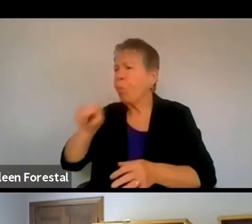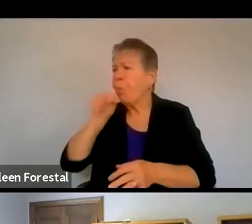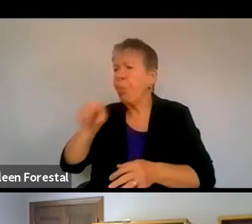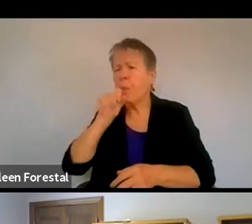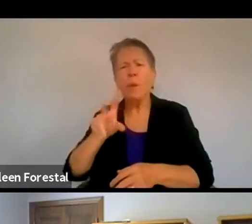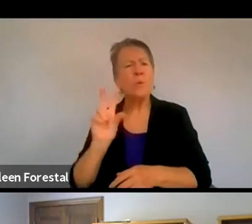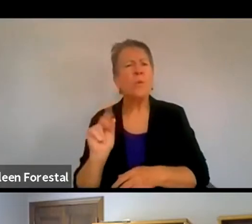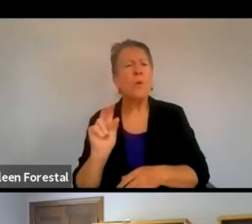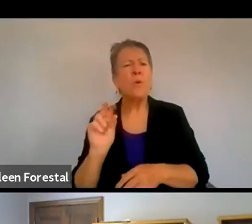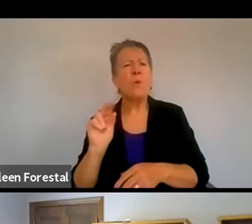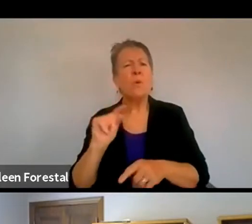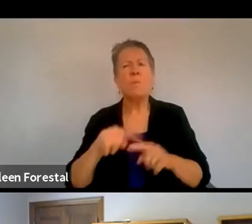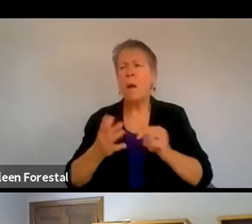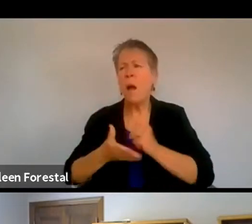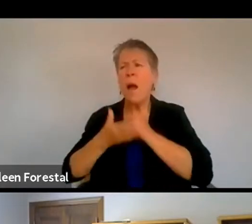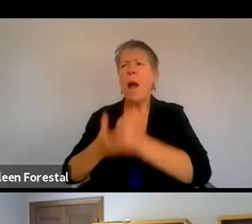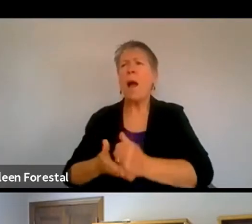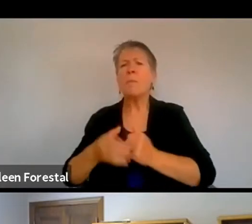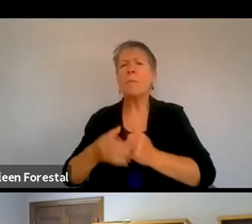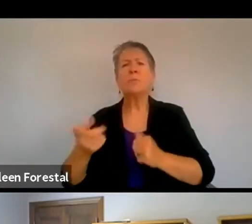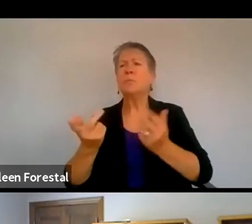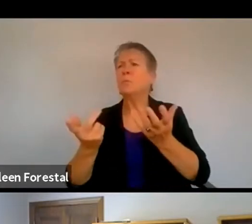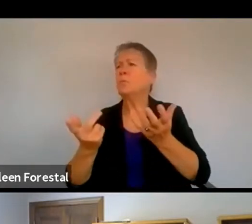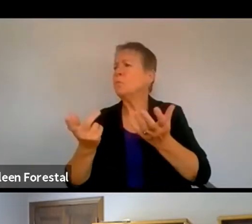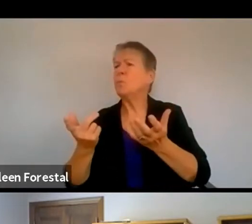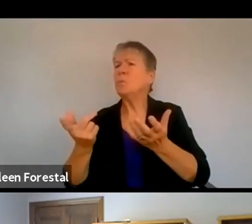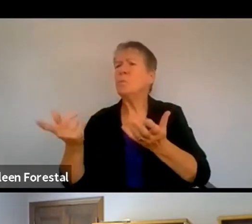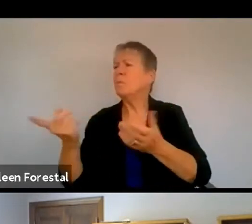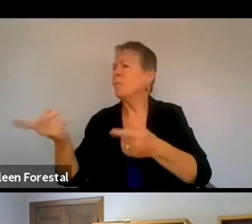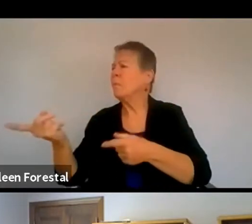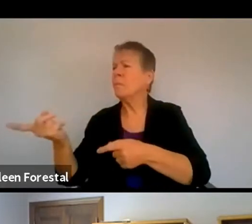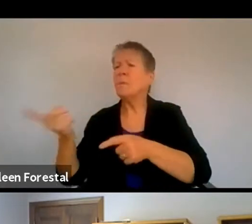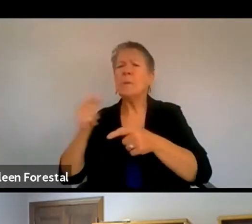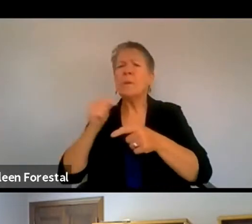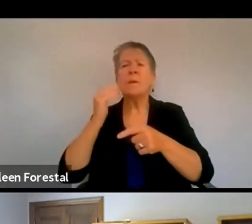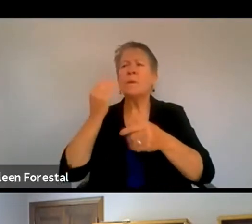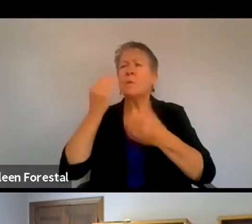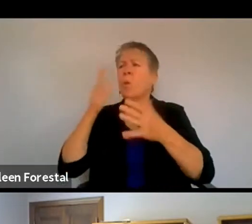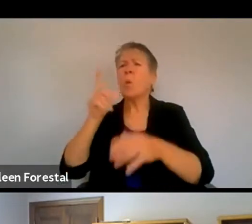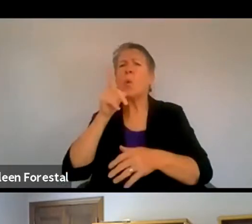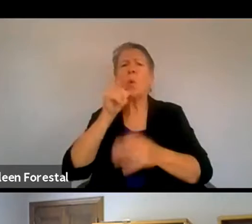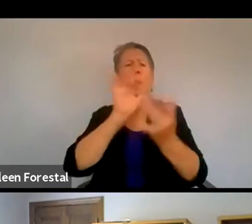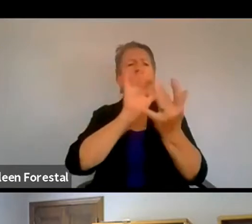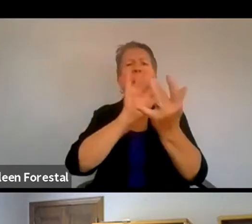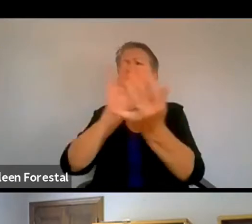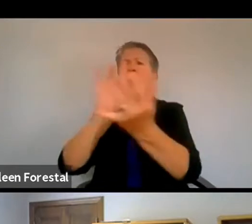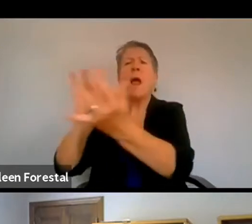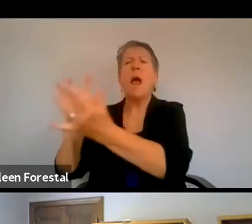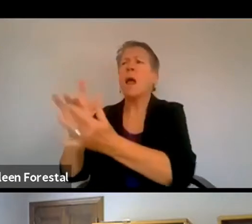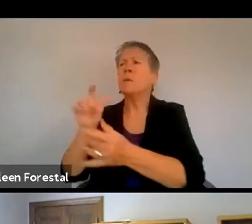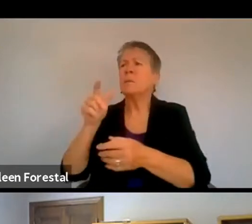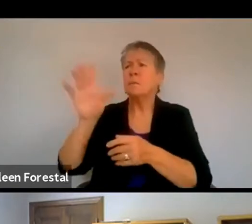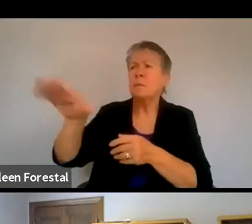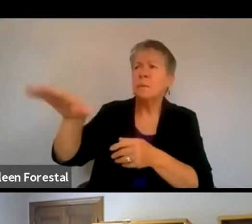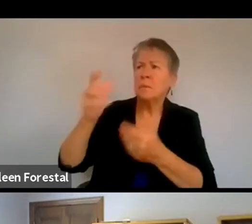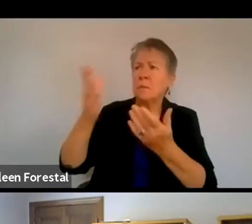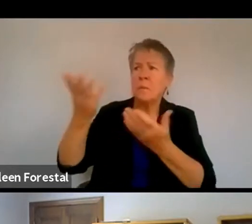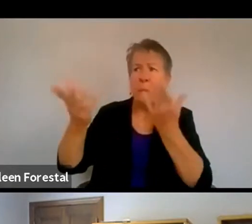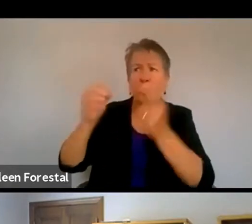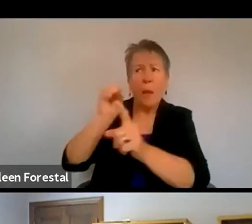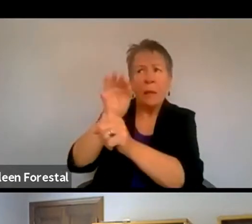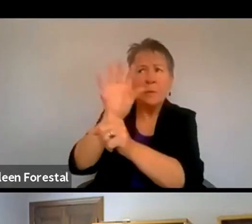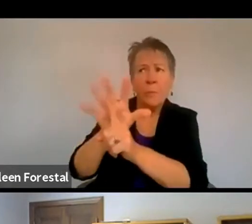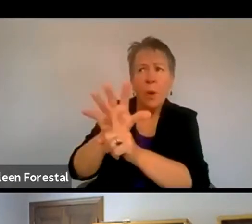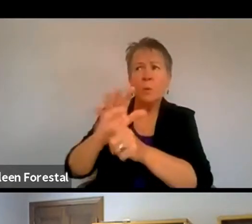exposures. So for each of us, for us all, please answer the call. Tell the contact tracers about who you've been in